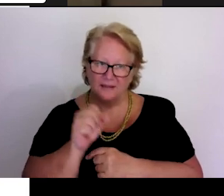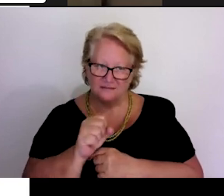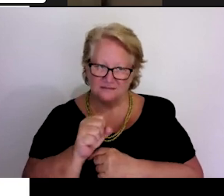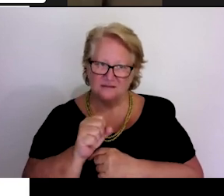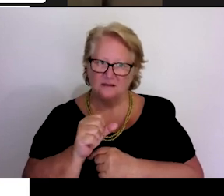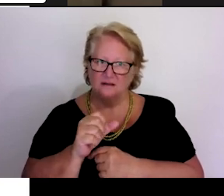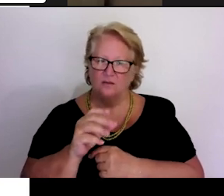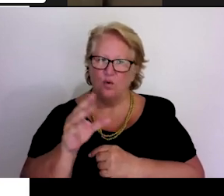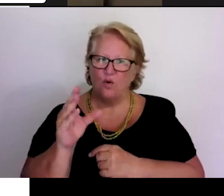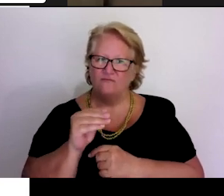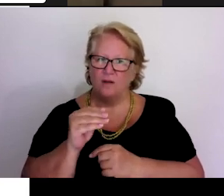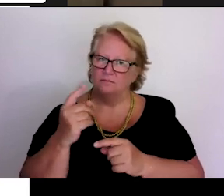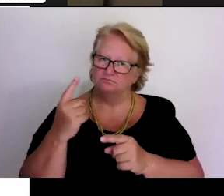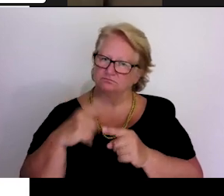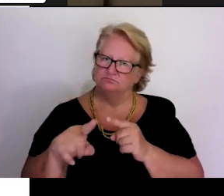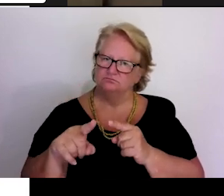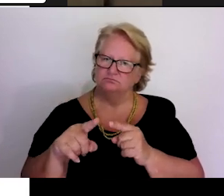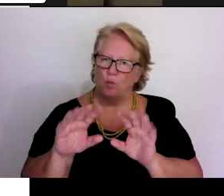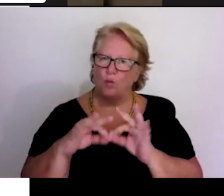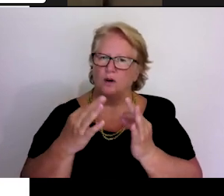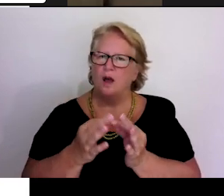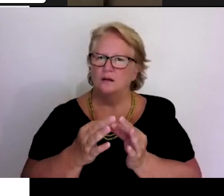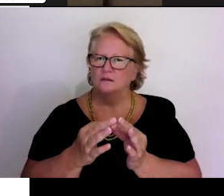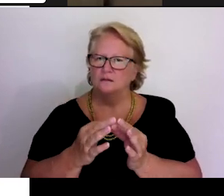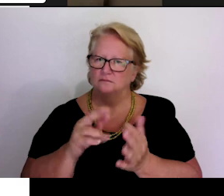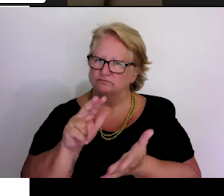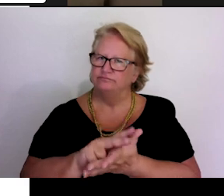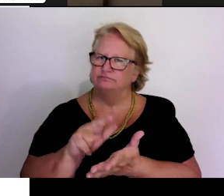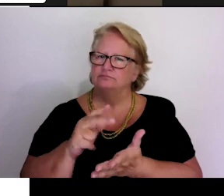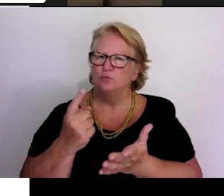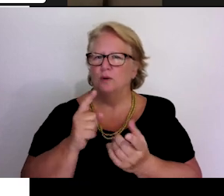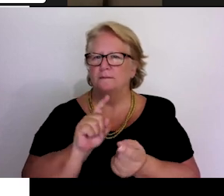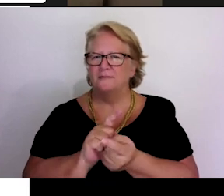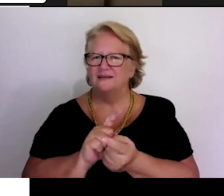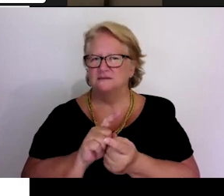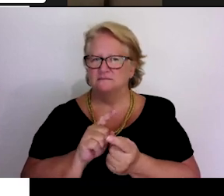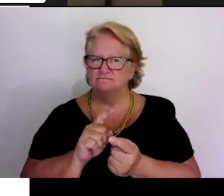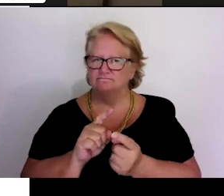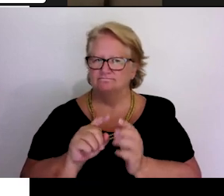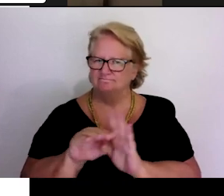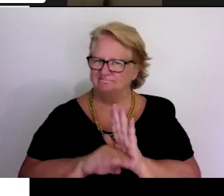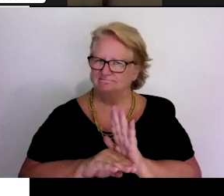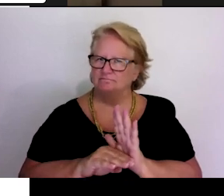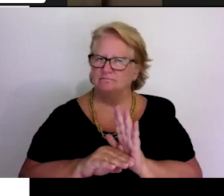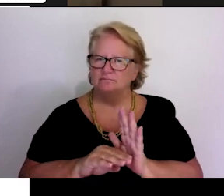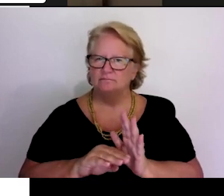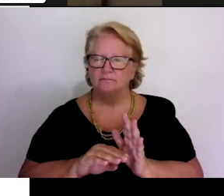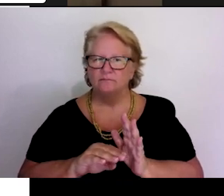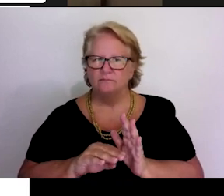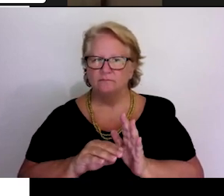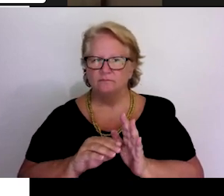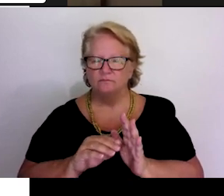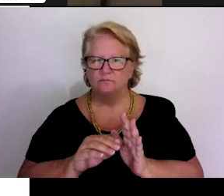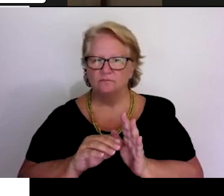must come from an accredited organisation, and that means an organisation that has met certain criteria or